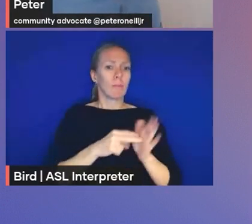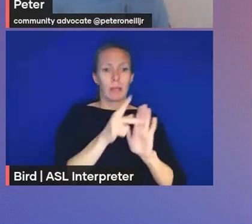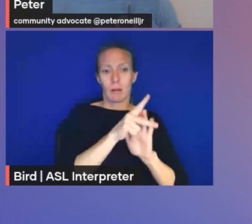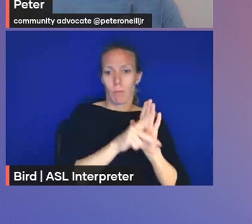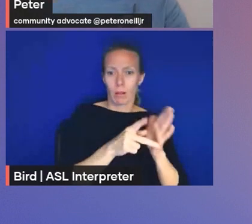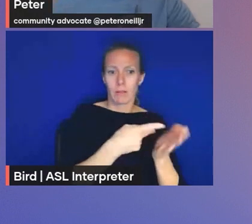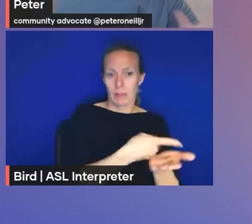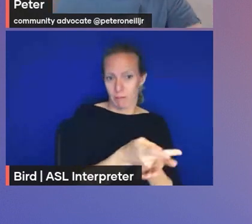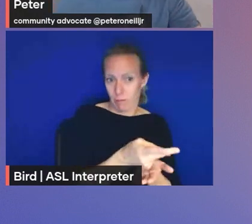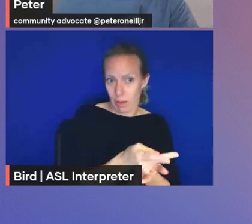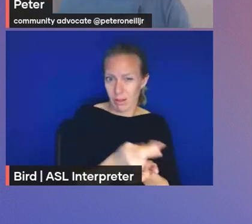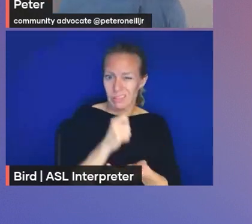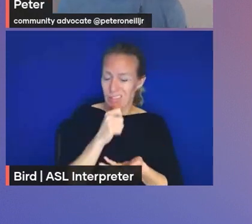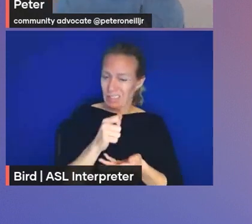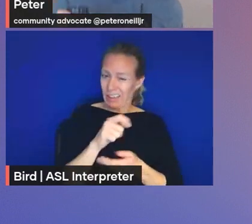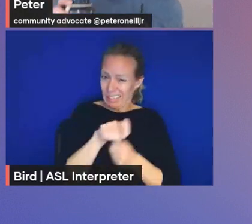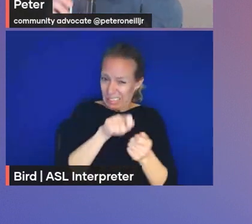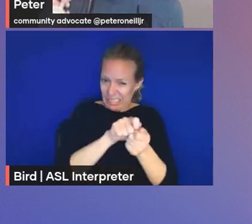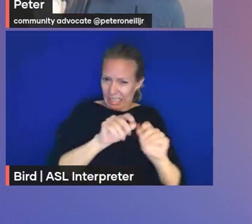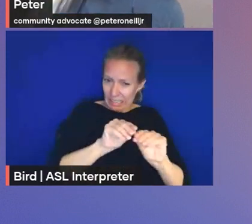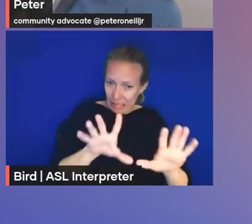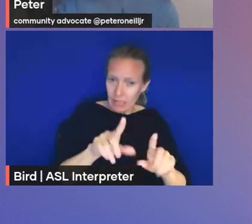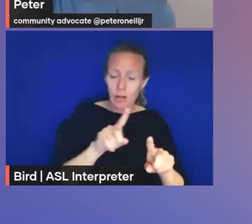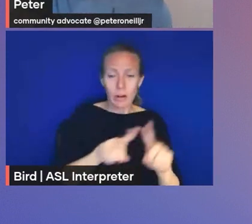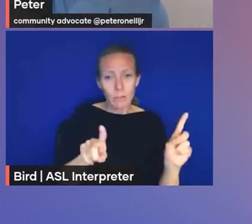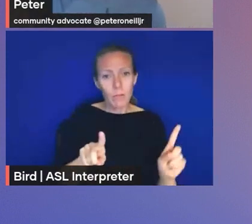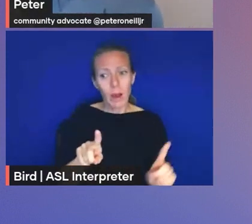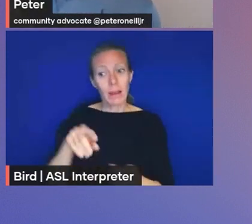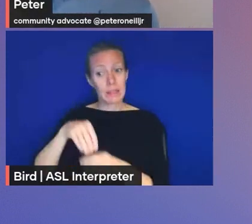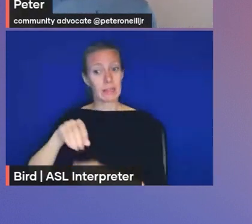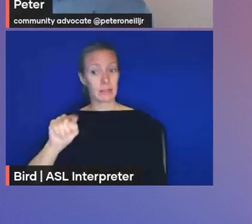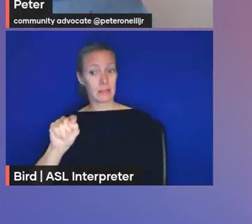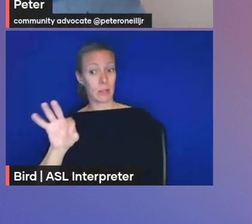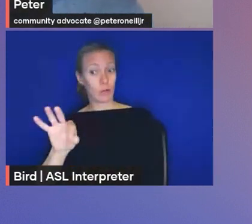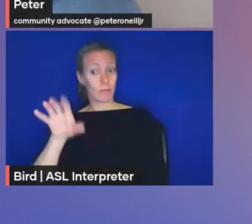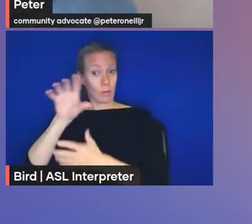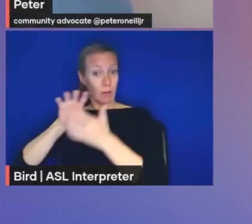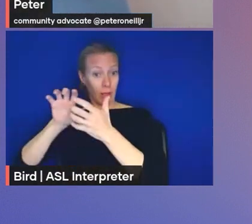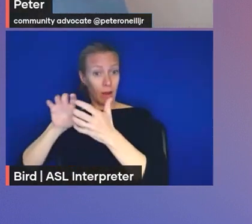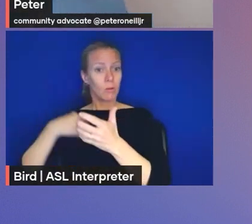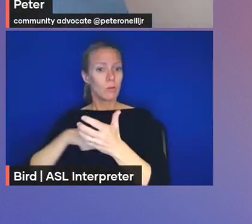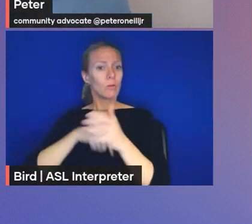over to Terraform Cloud, we can see exactly what did fail here.